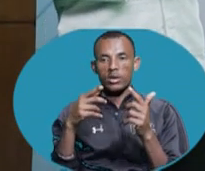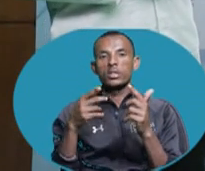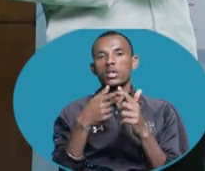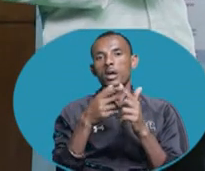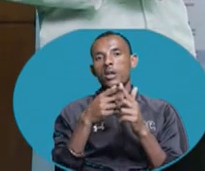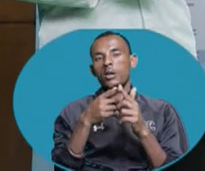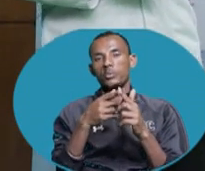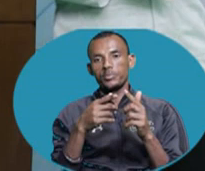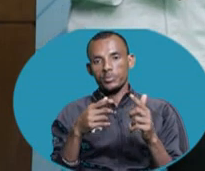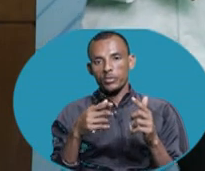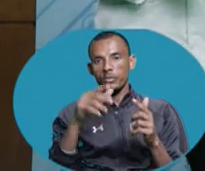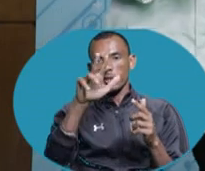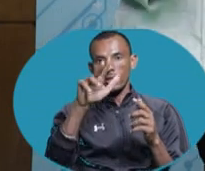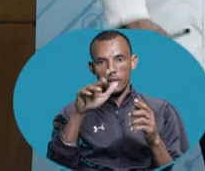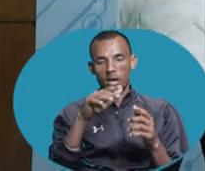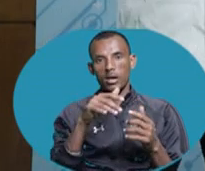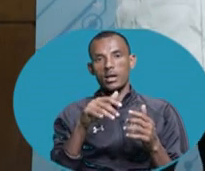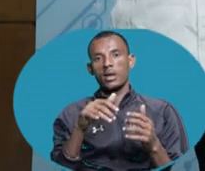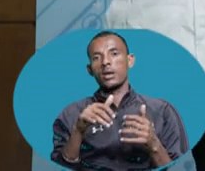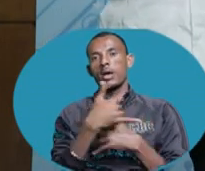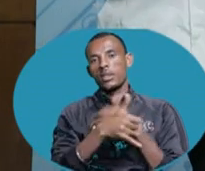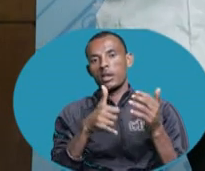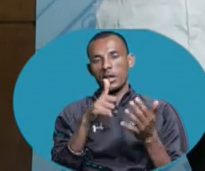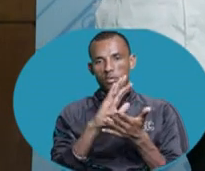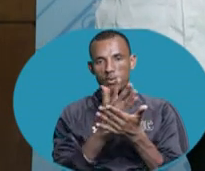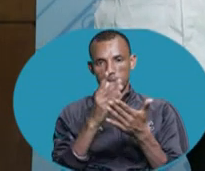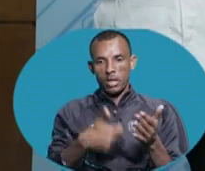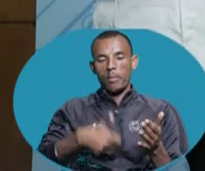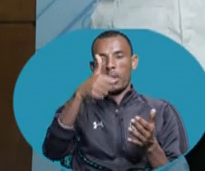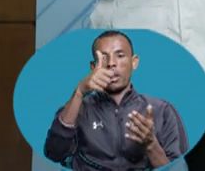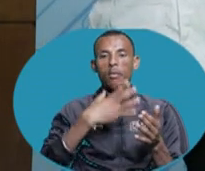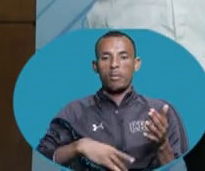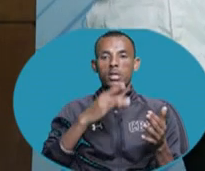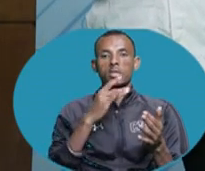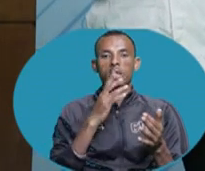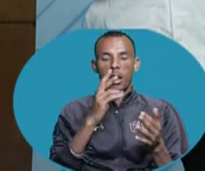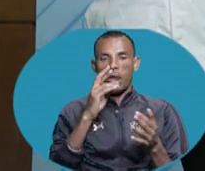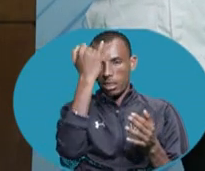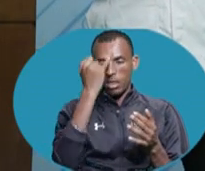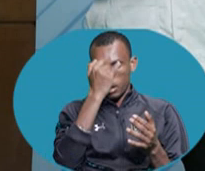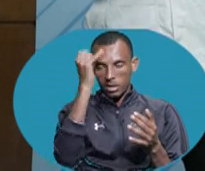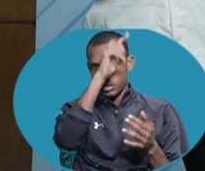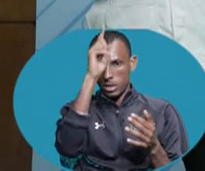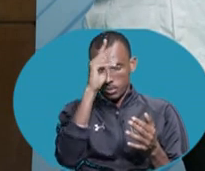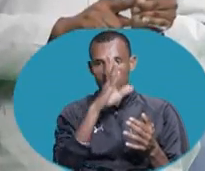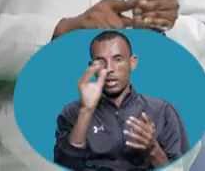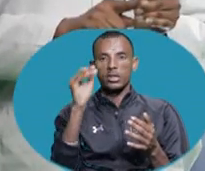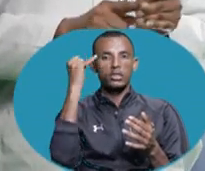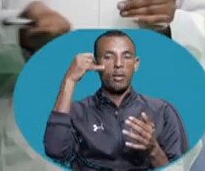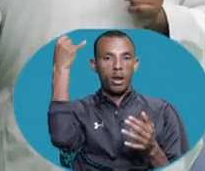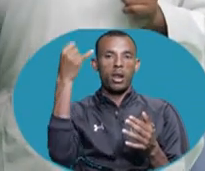86 countries was involved, but the main members of Axis power, Italy, Germany, and